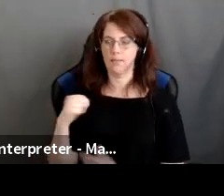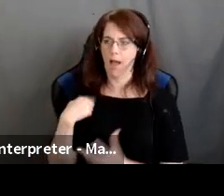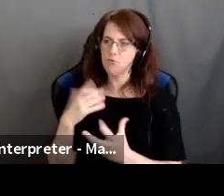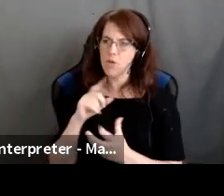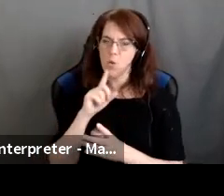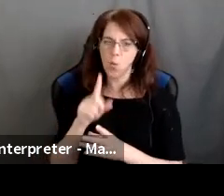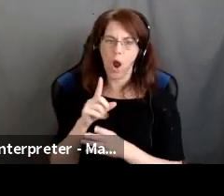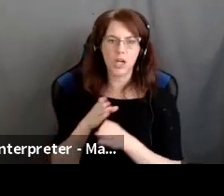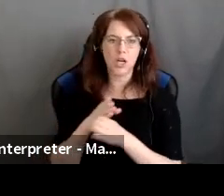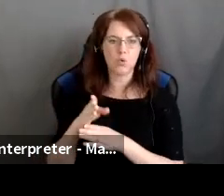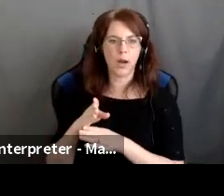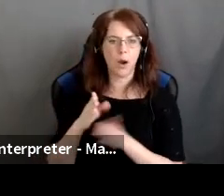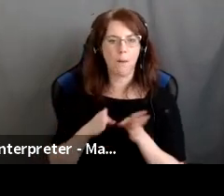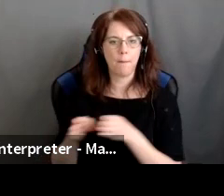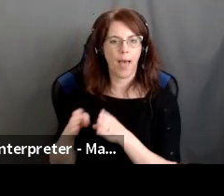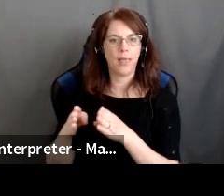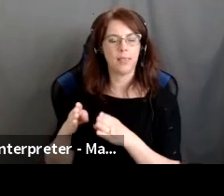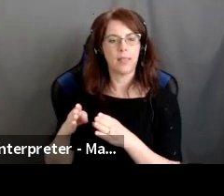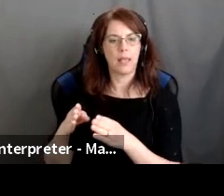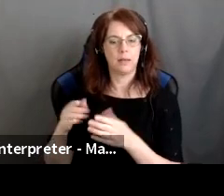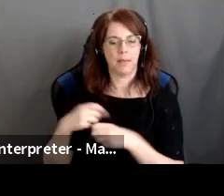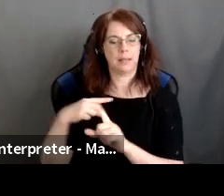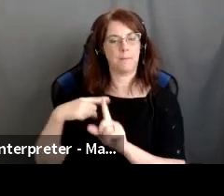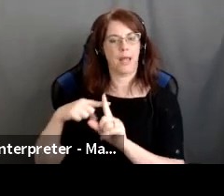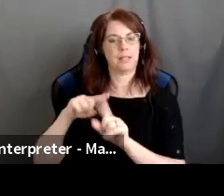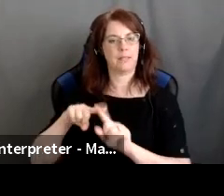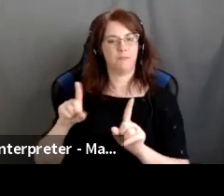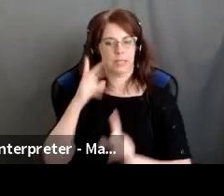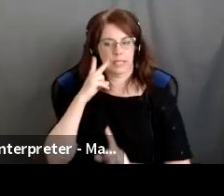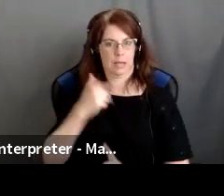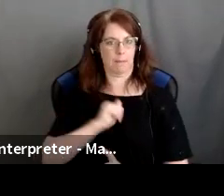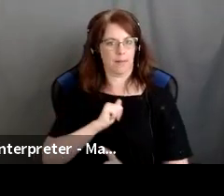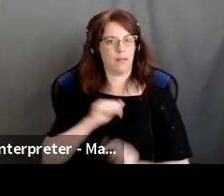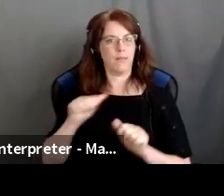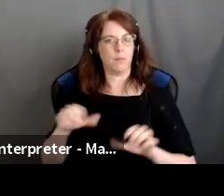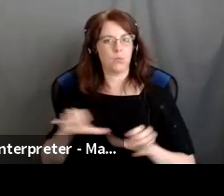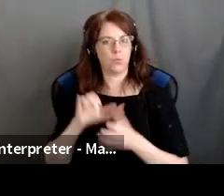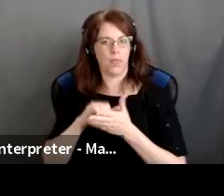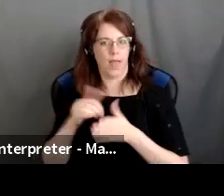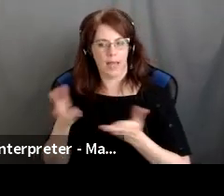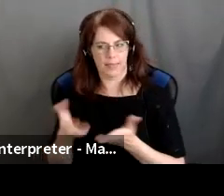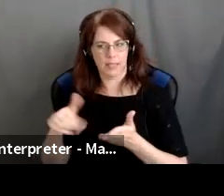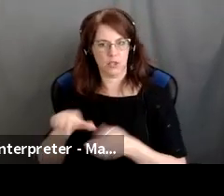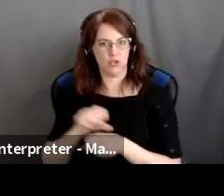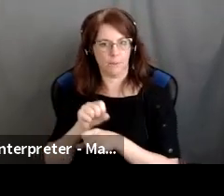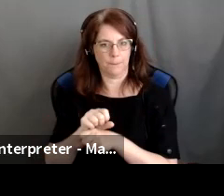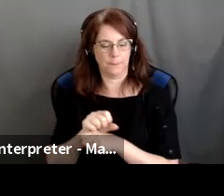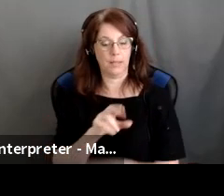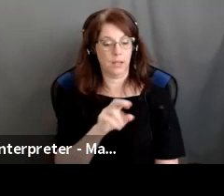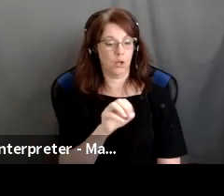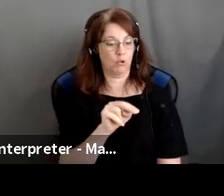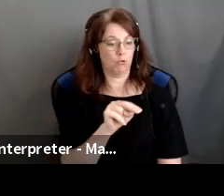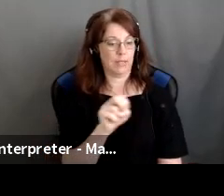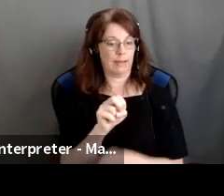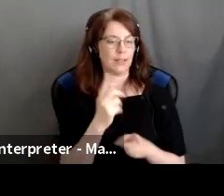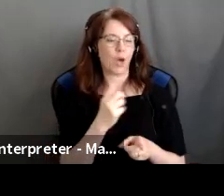makes a positive difference, and I see myself being able to accomplish that at this job. Renee put, it is a job that has always